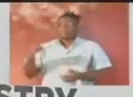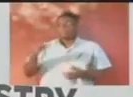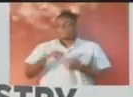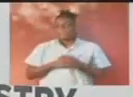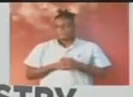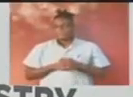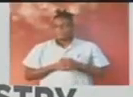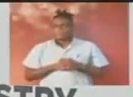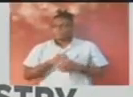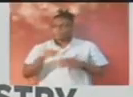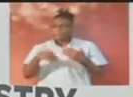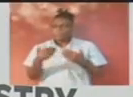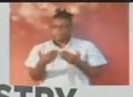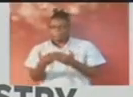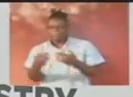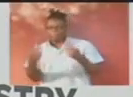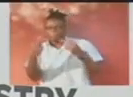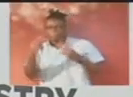viewing public.